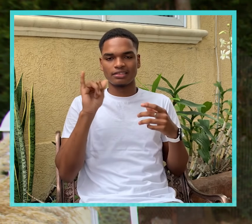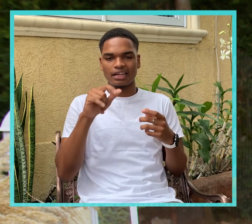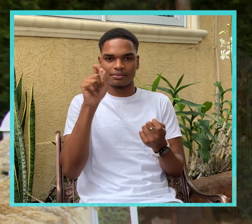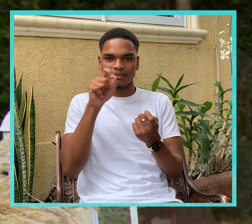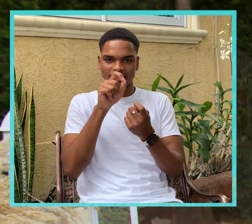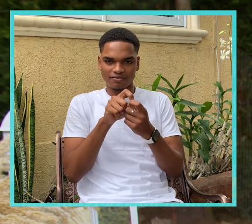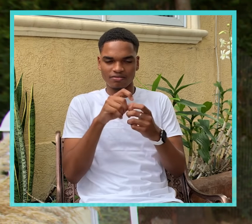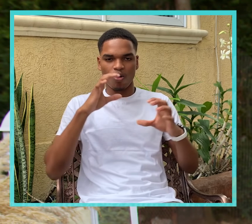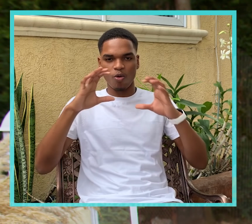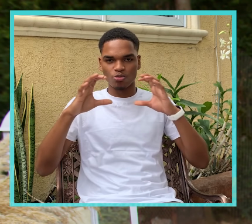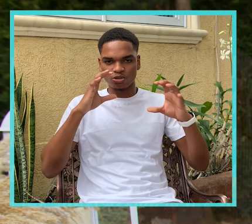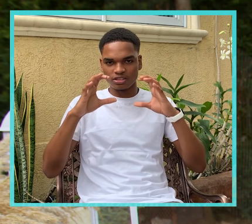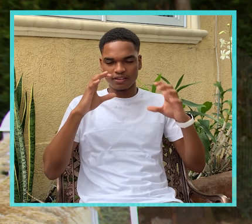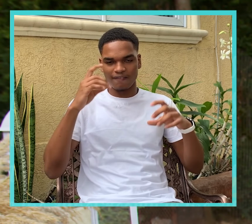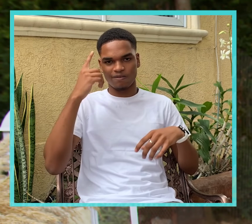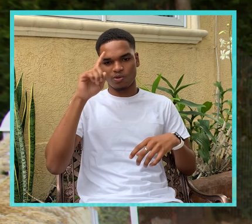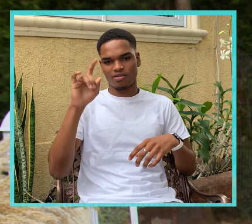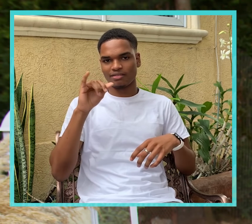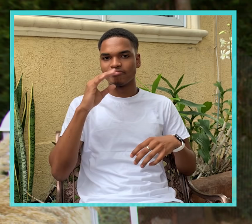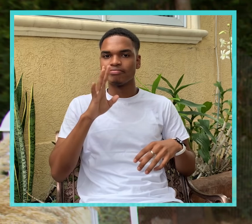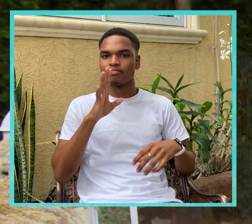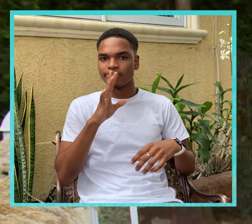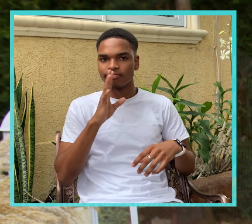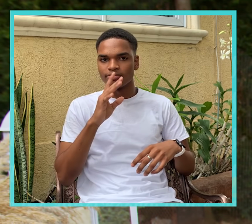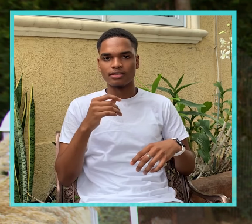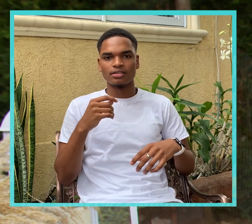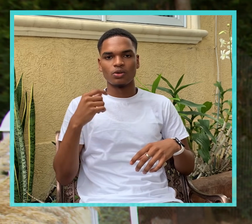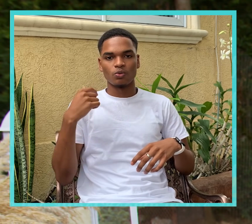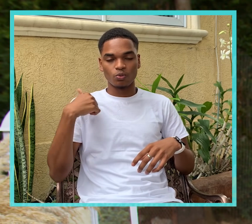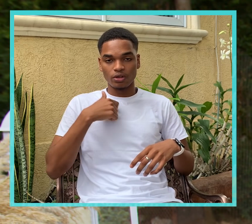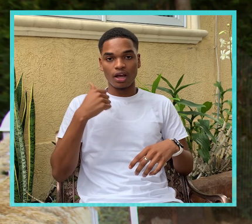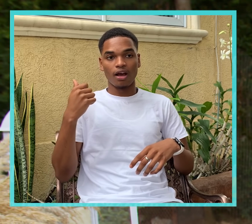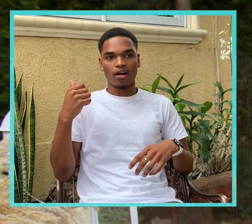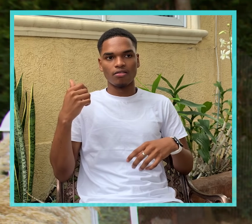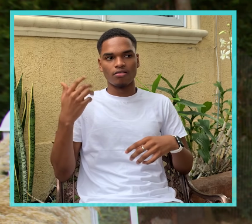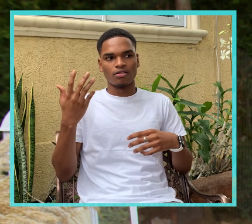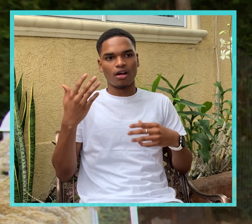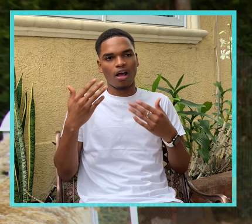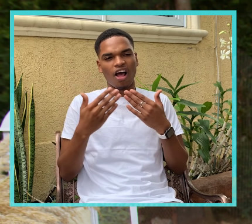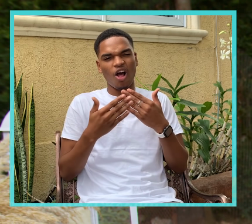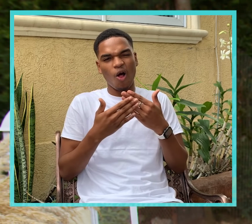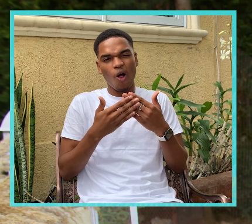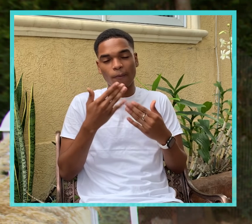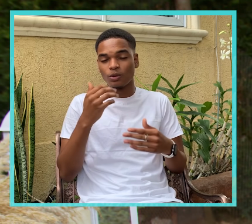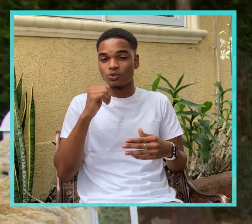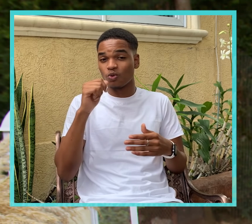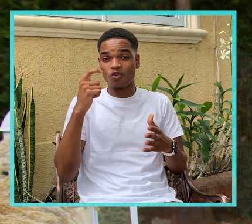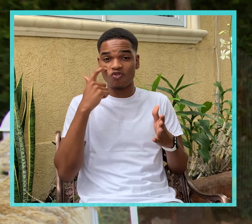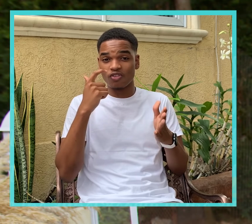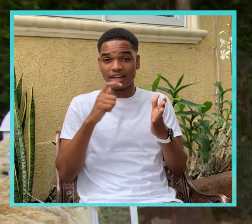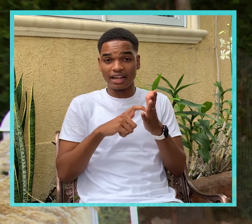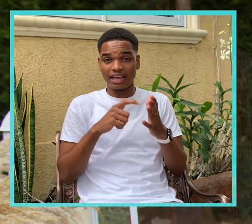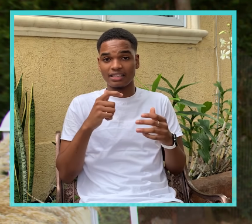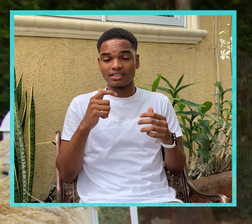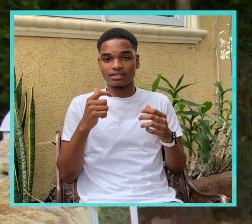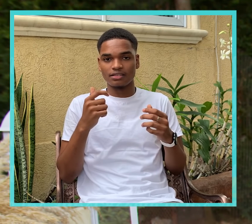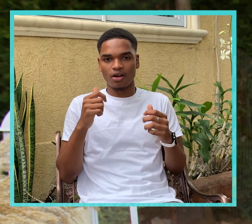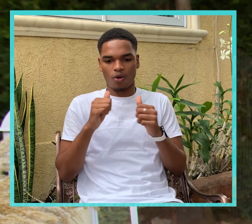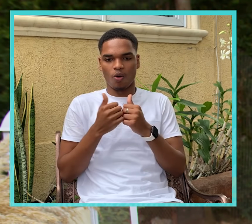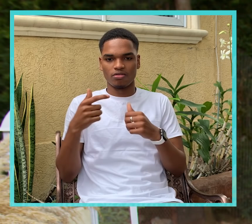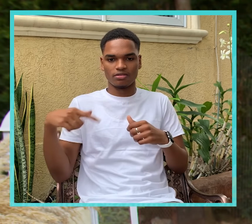communication in the form of speech, um, you almost don't realize how resilient children are.